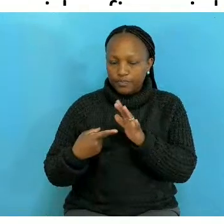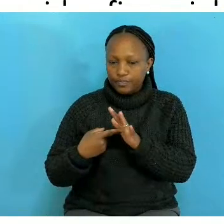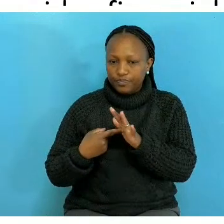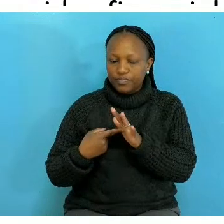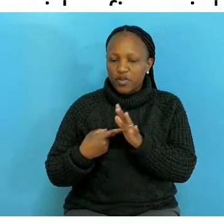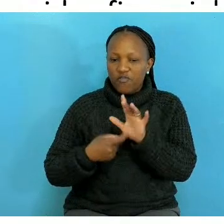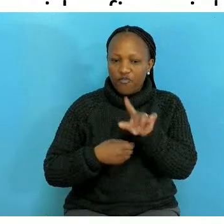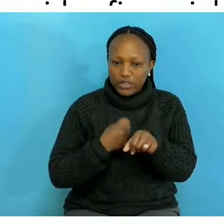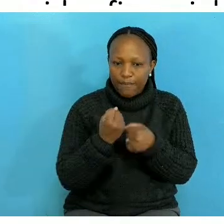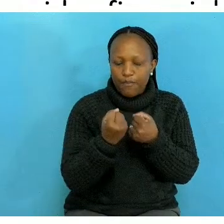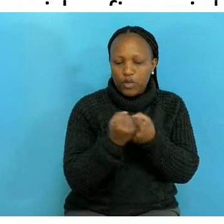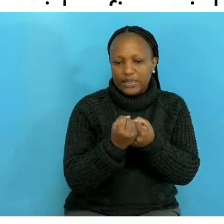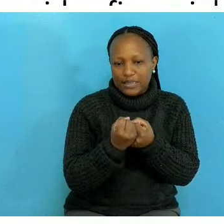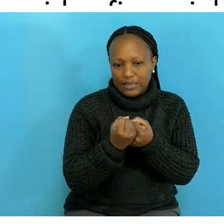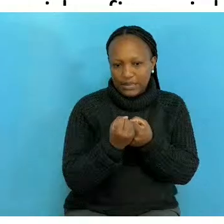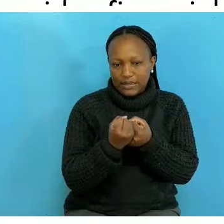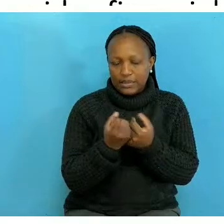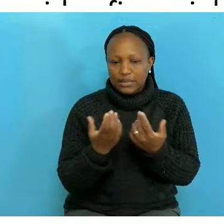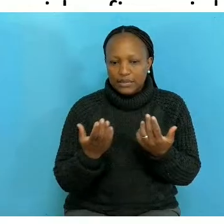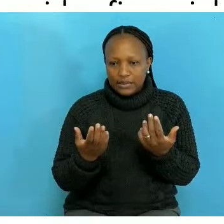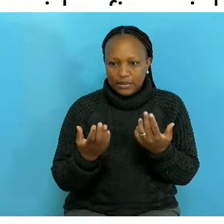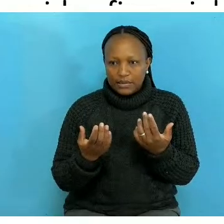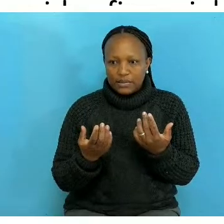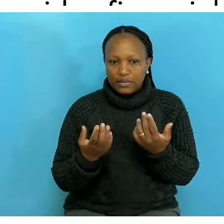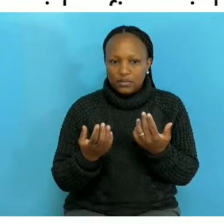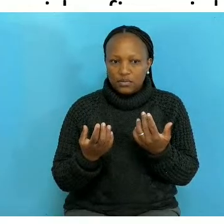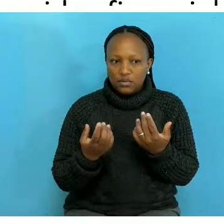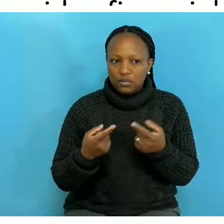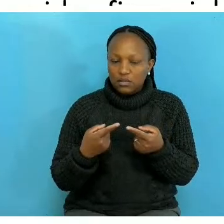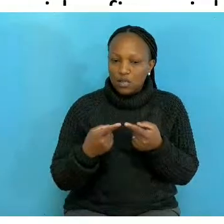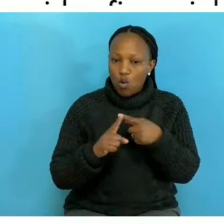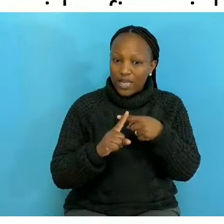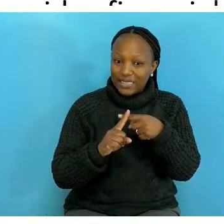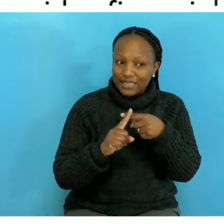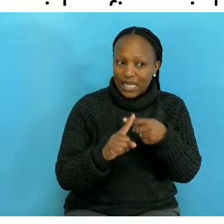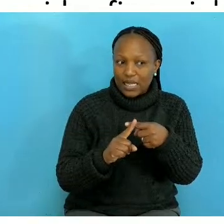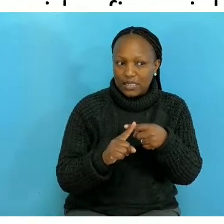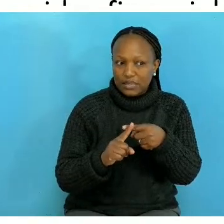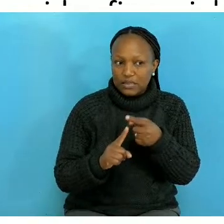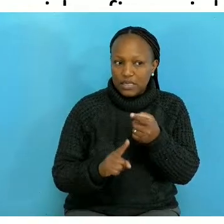support, where we also have targets that we need to